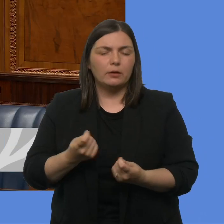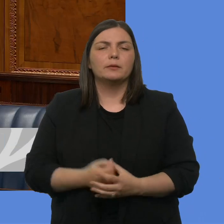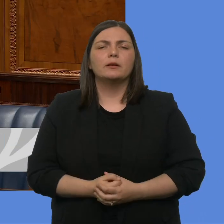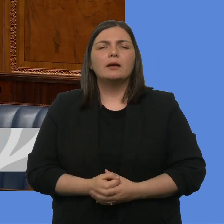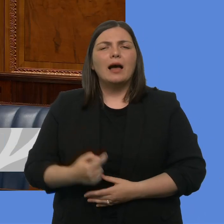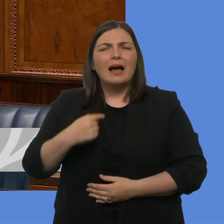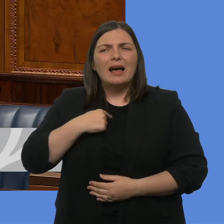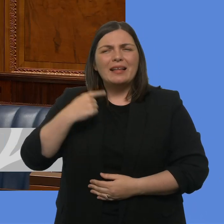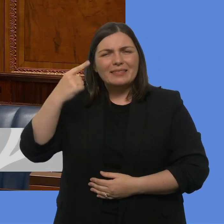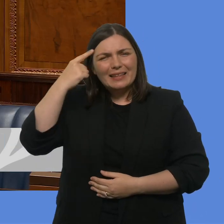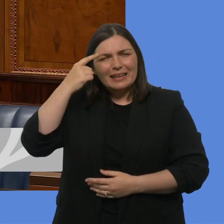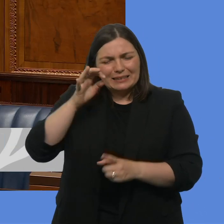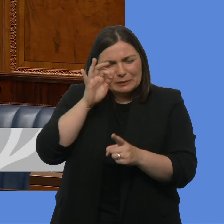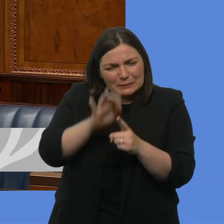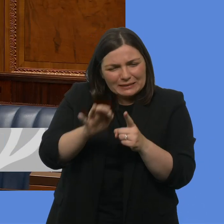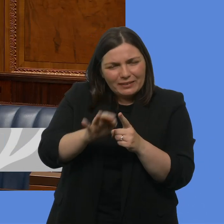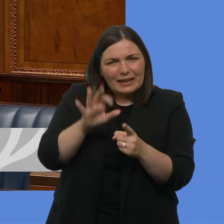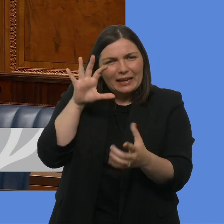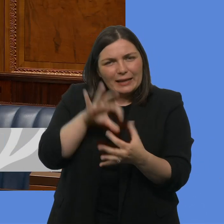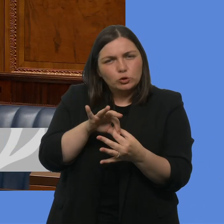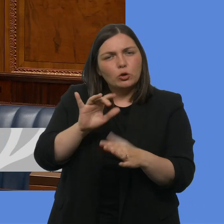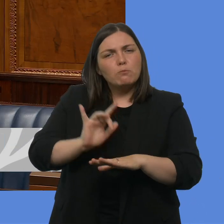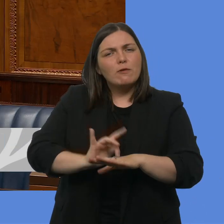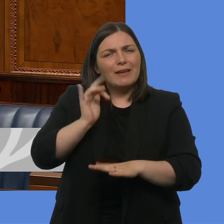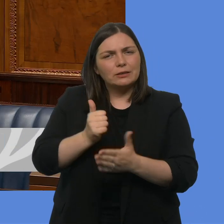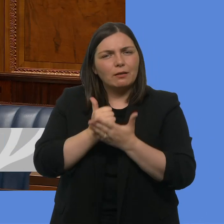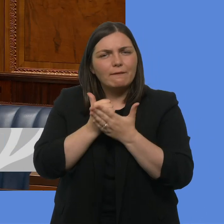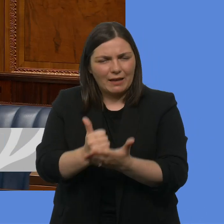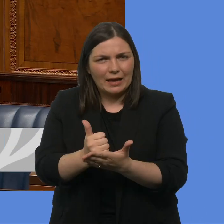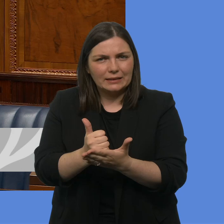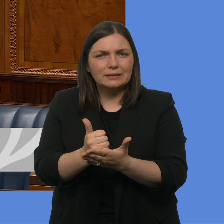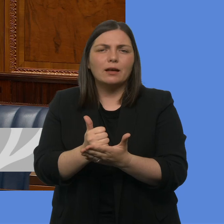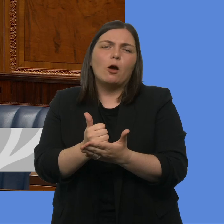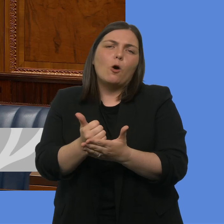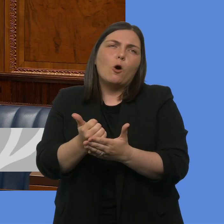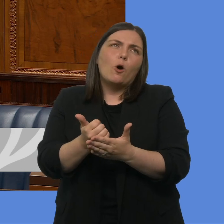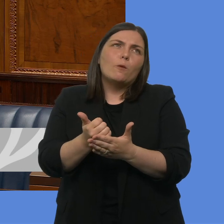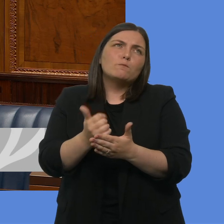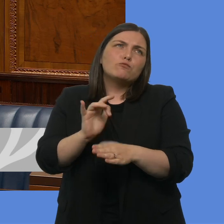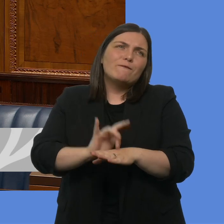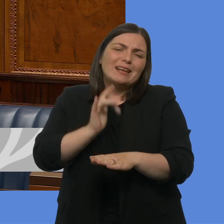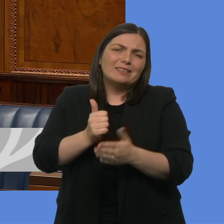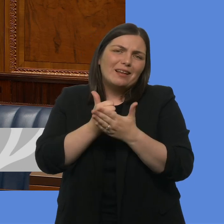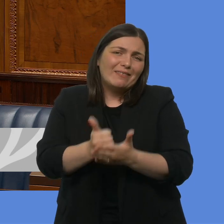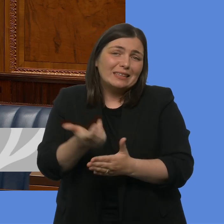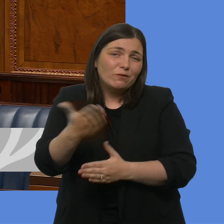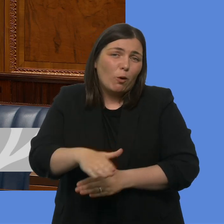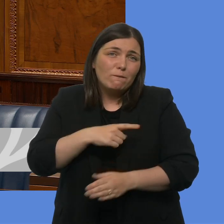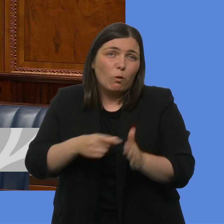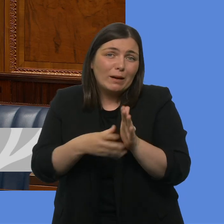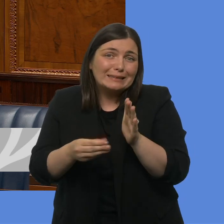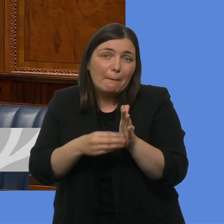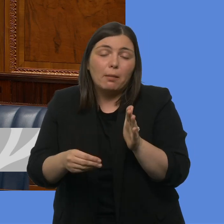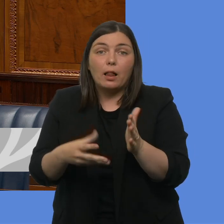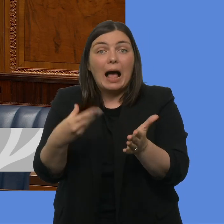terms of the professional advice that would be required, say, from the likes of accountancy practices and that, so that you are best armed when you go